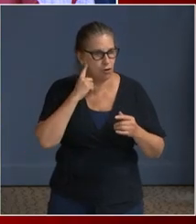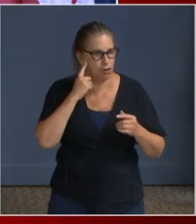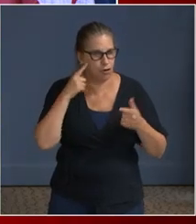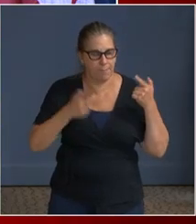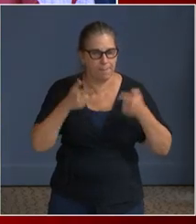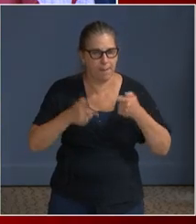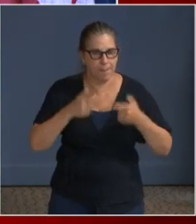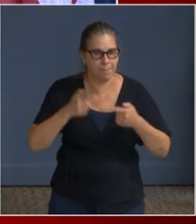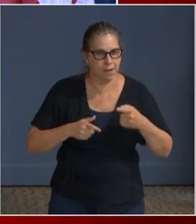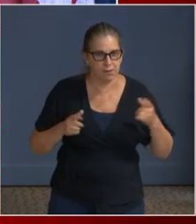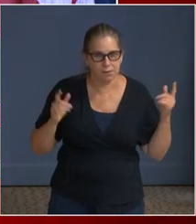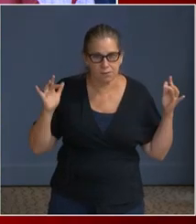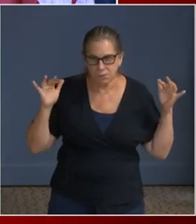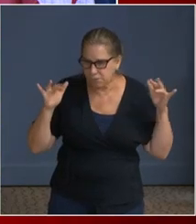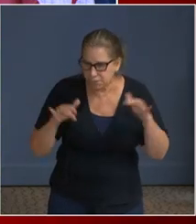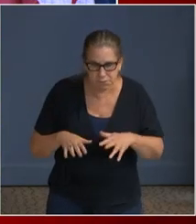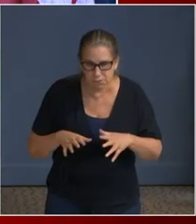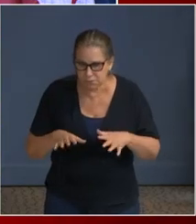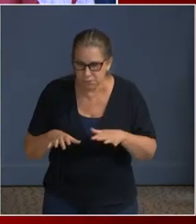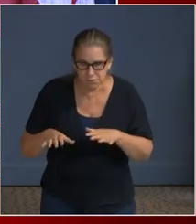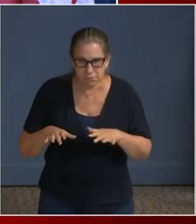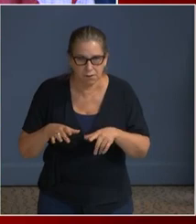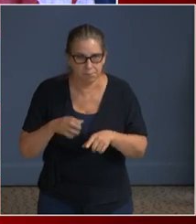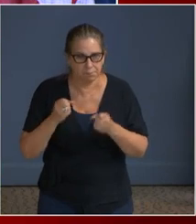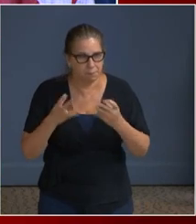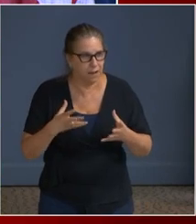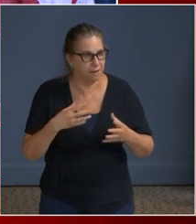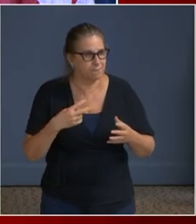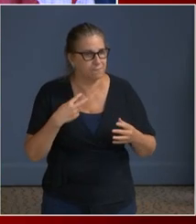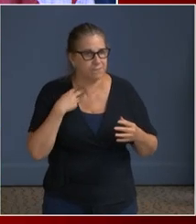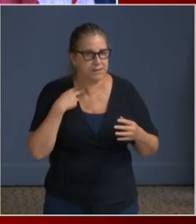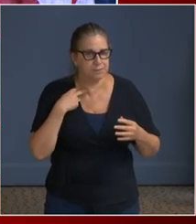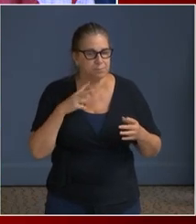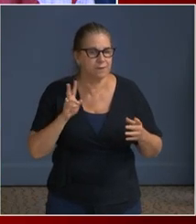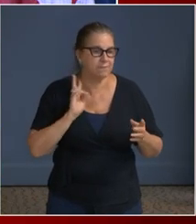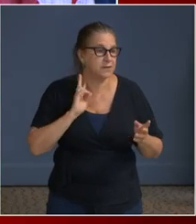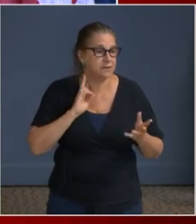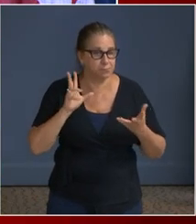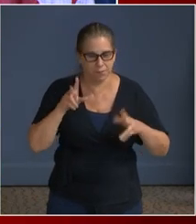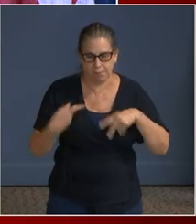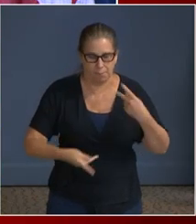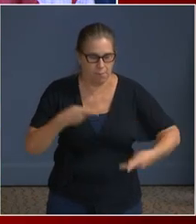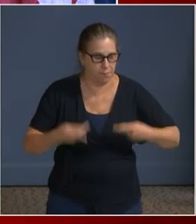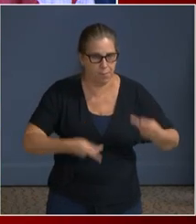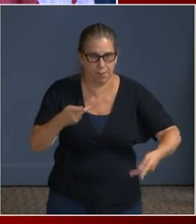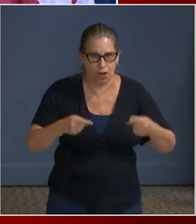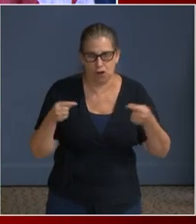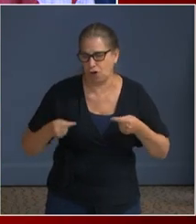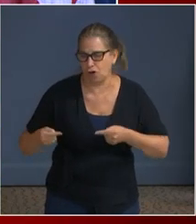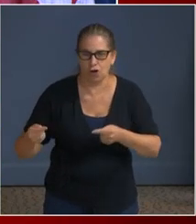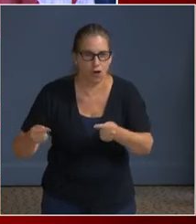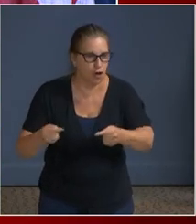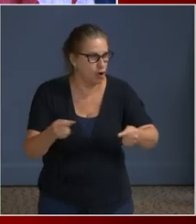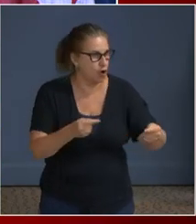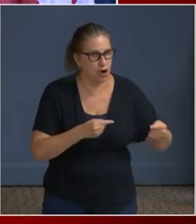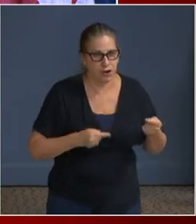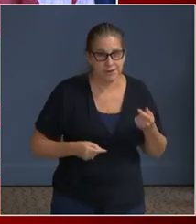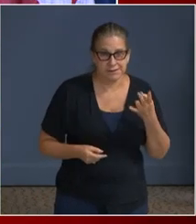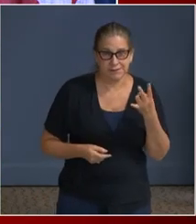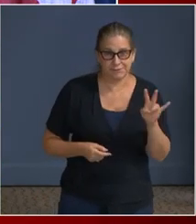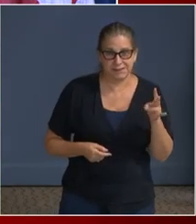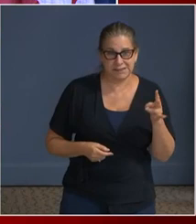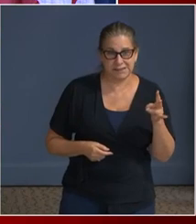numerous victims suffering from apparent gunshot wounds. As the mayor mentioned, a 17-year-old Christopher Brown from Northeast